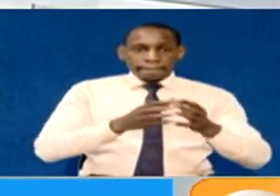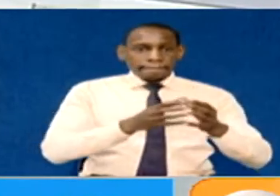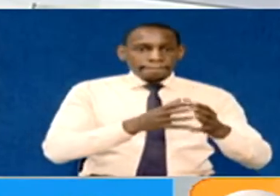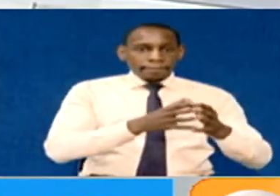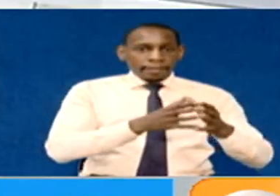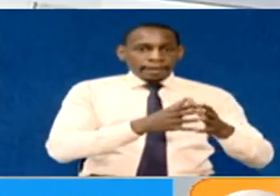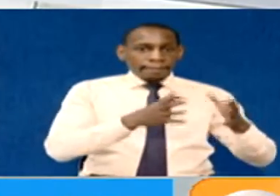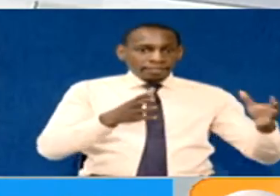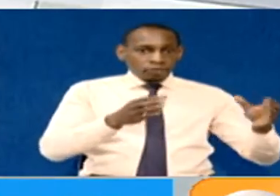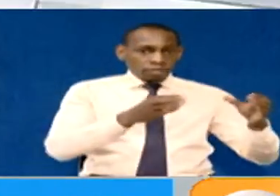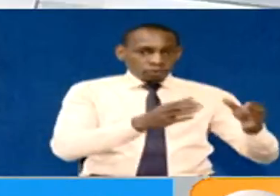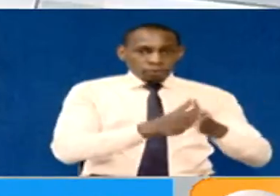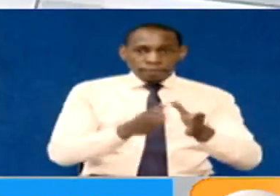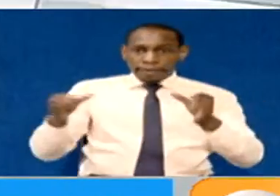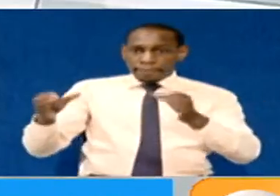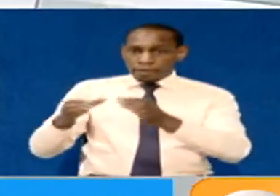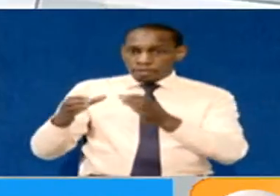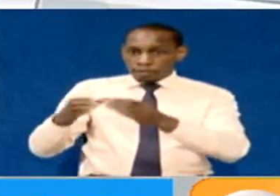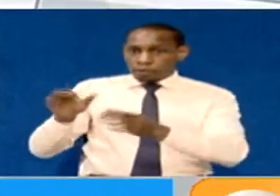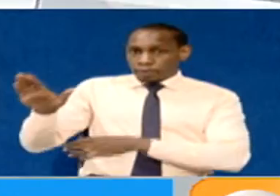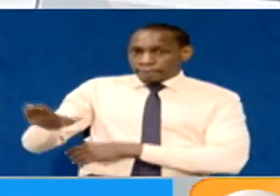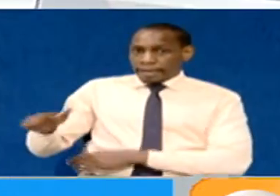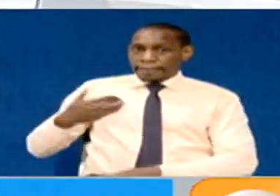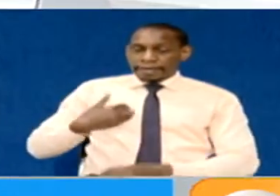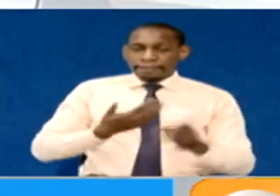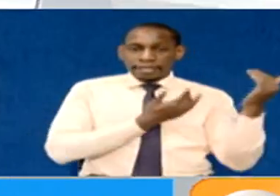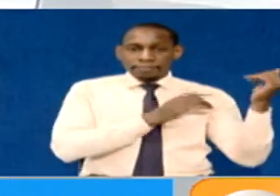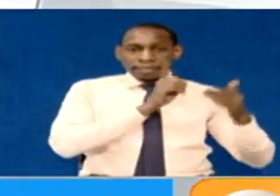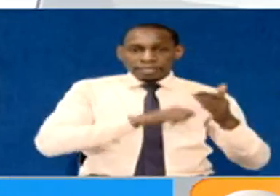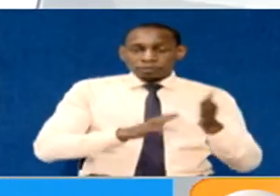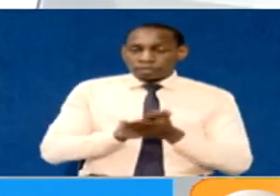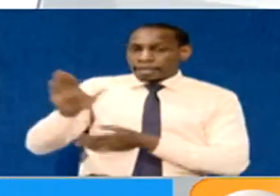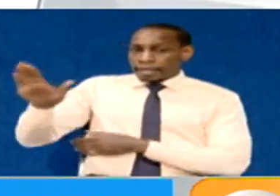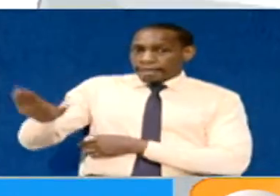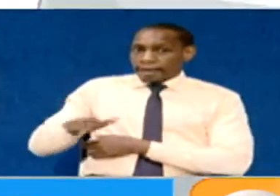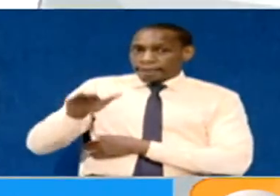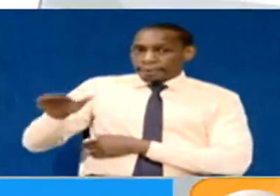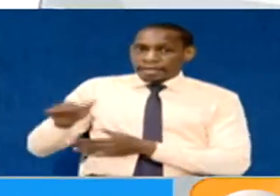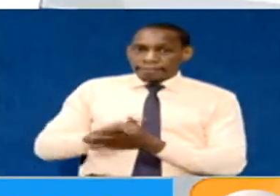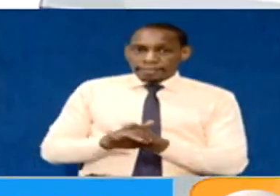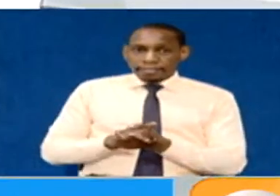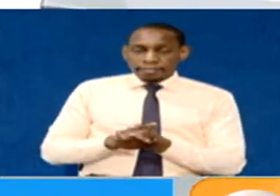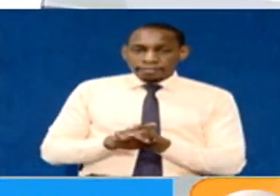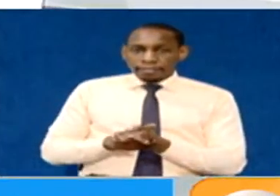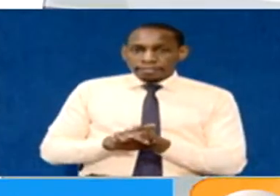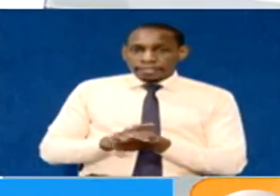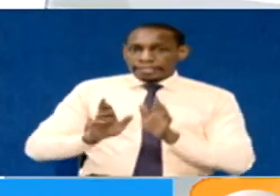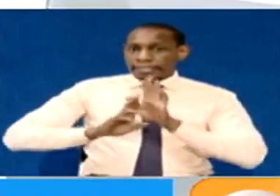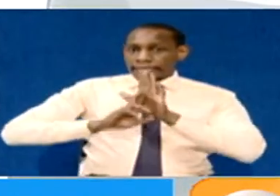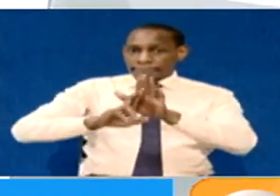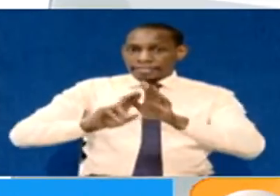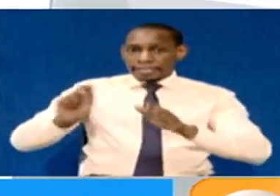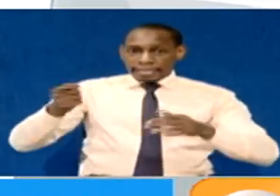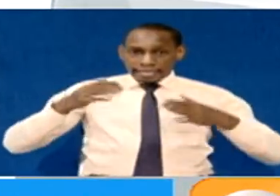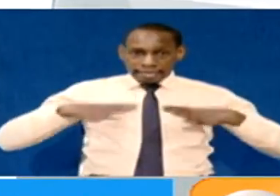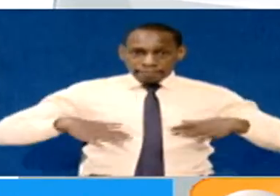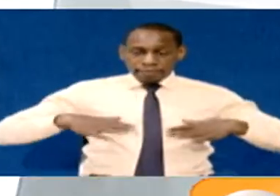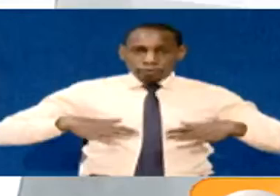and the majority sides in parliament, the expectation is that parliament will be the eyes and ears of